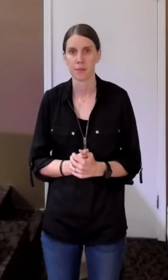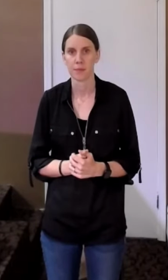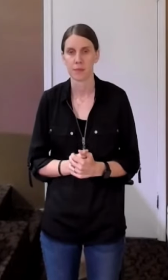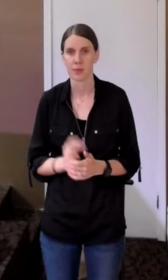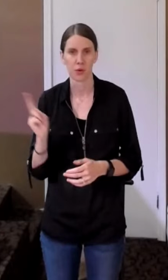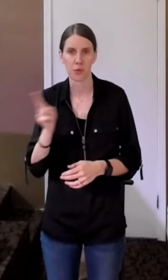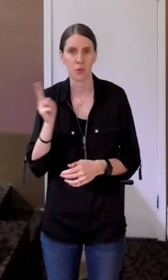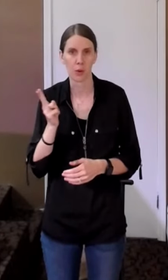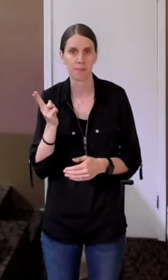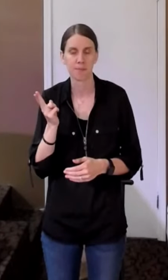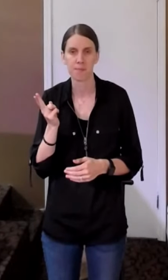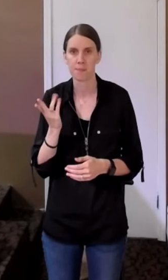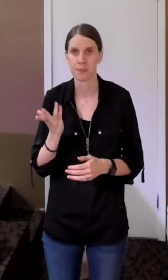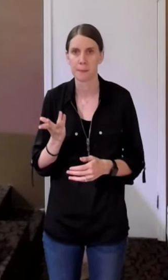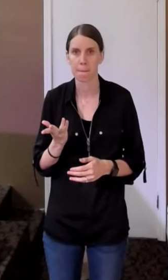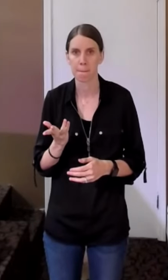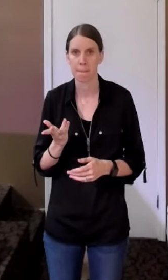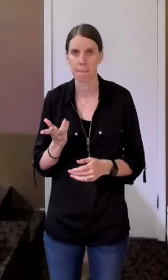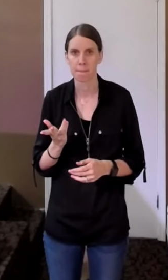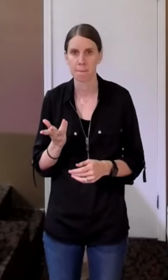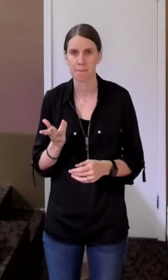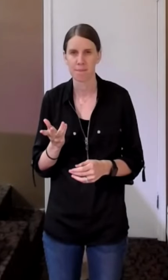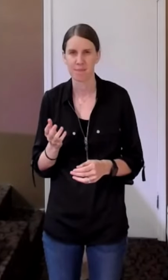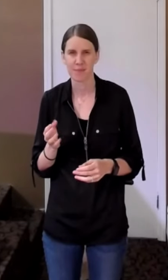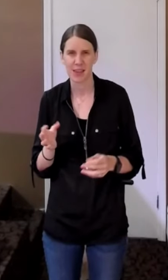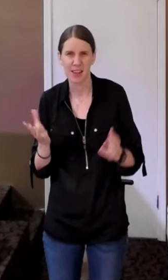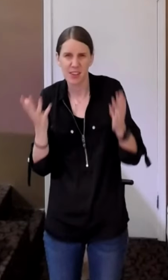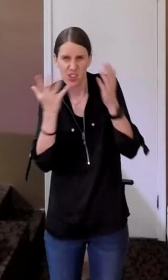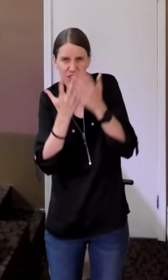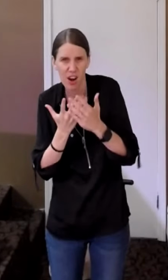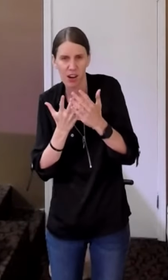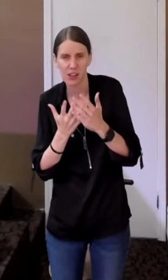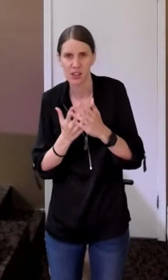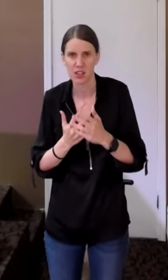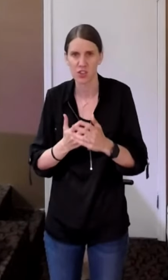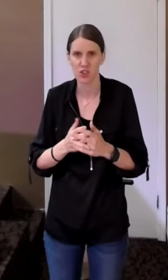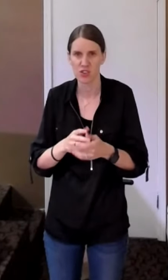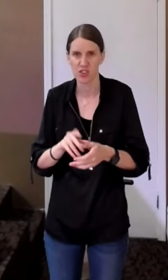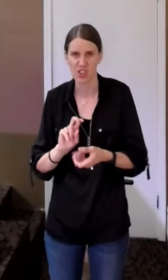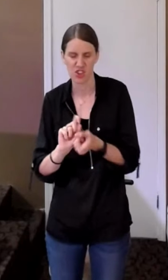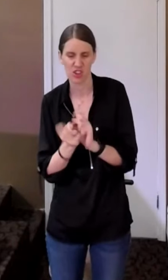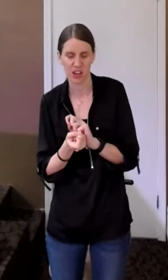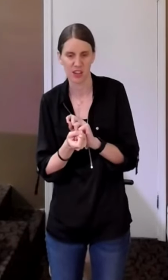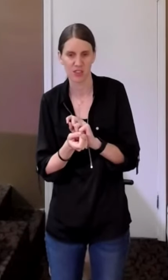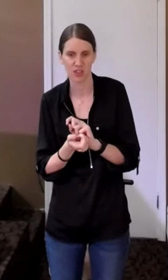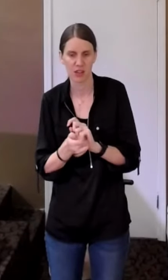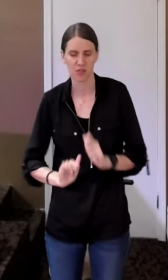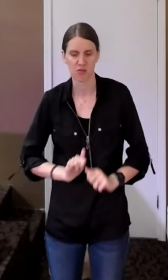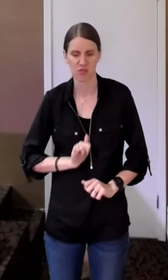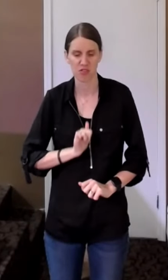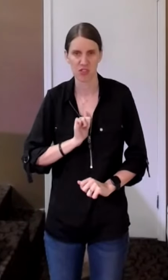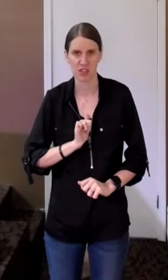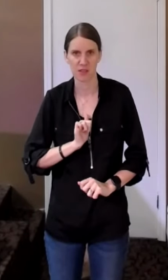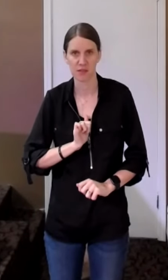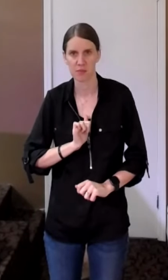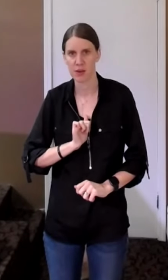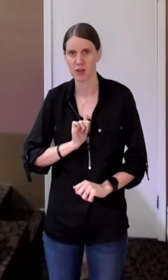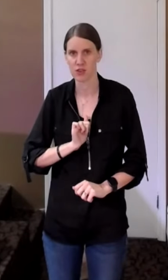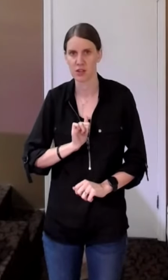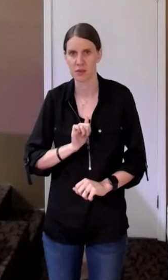The norm is a distorted, twisted, self-indulgent version. And